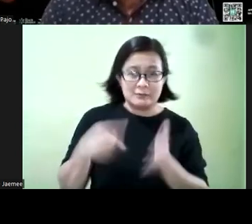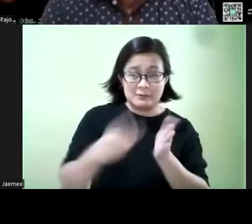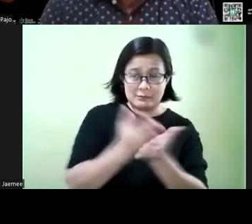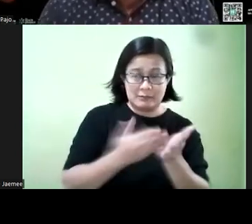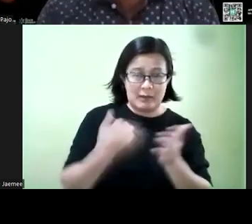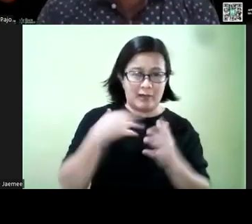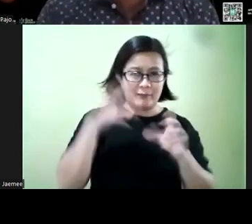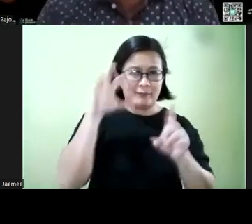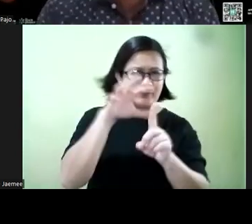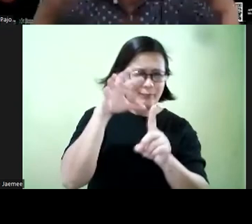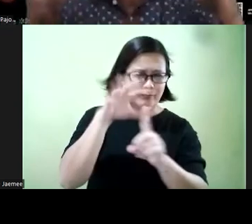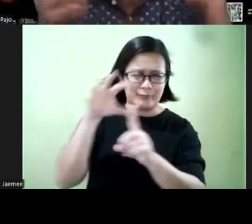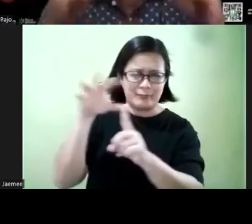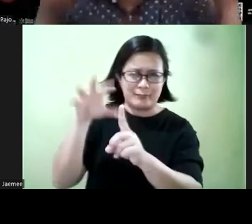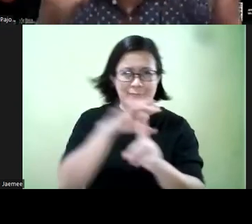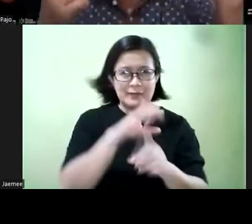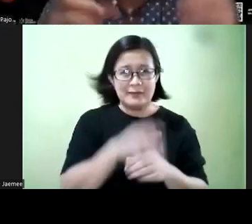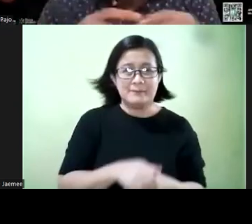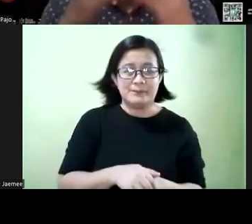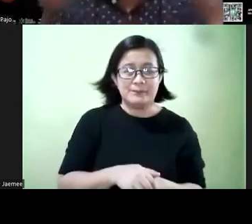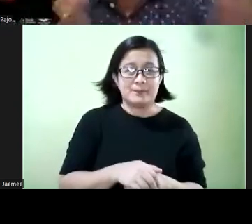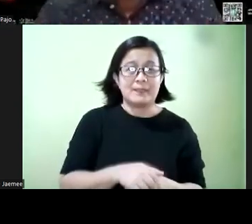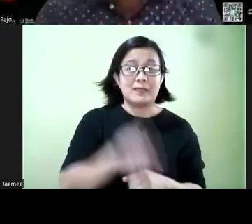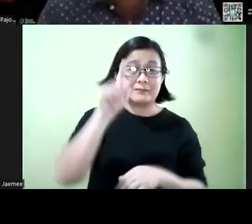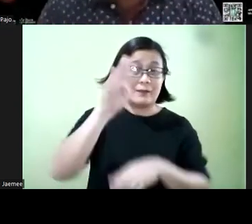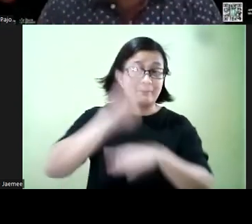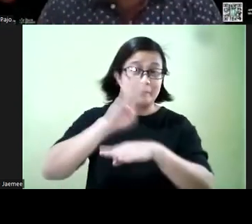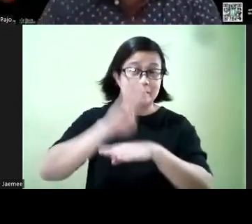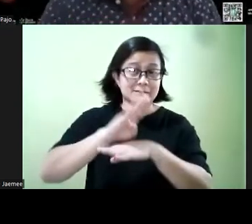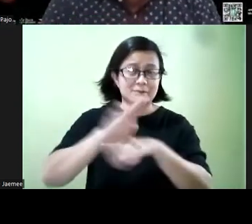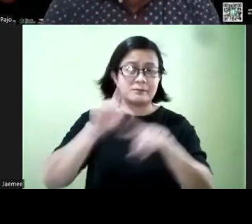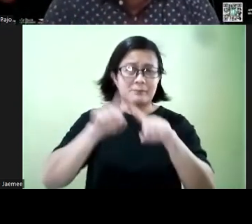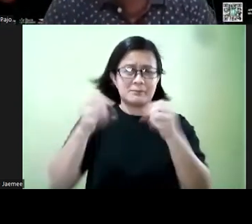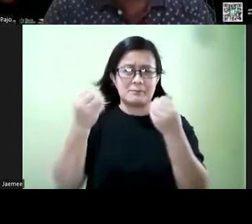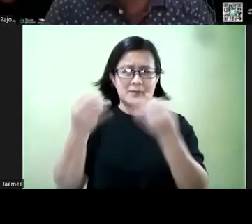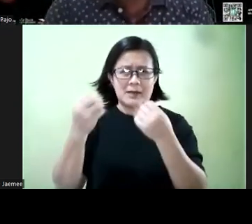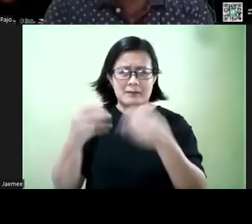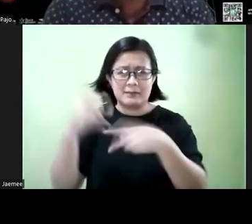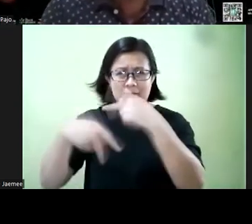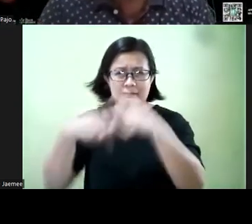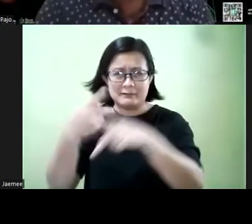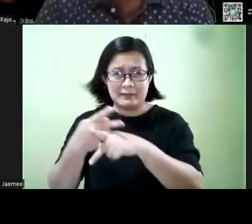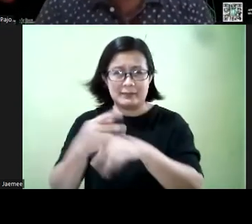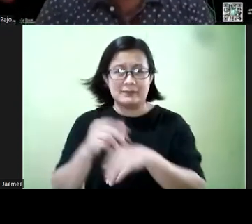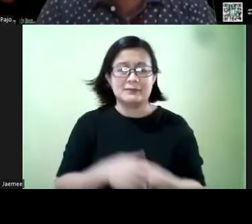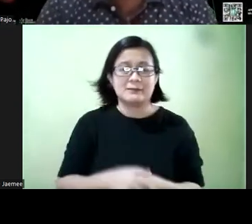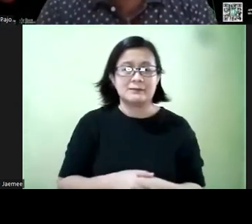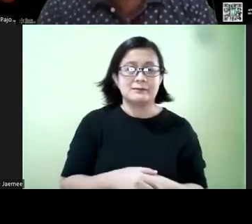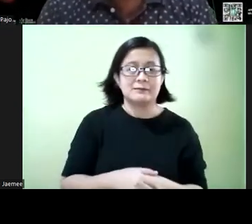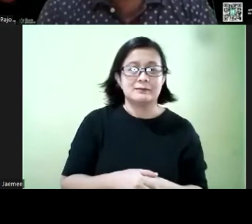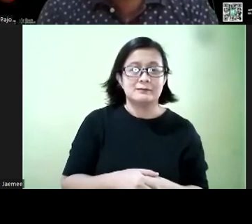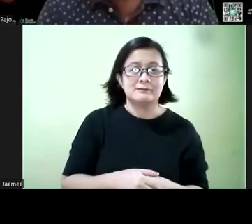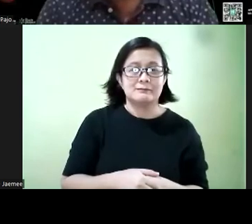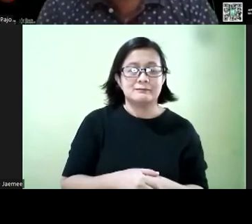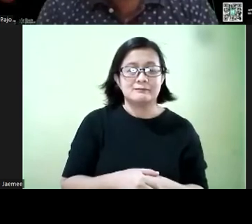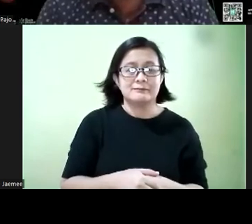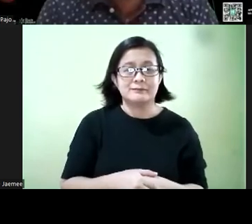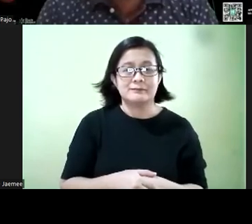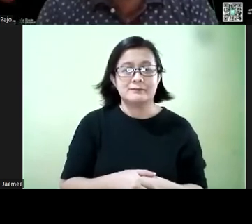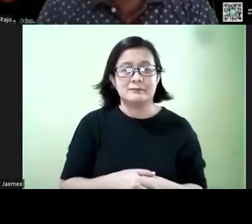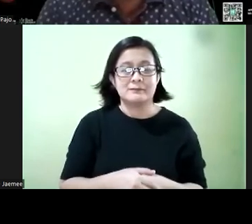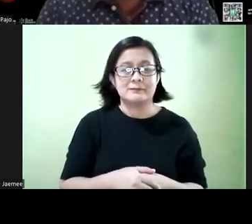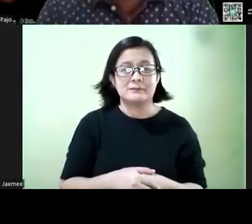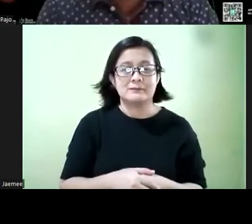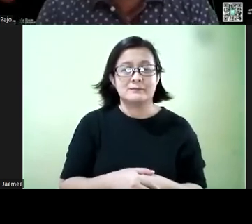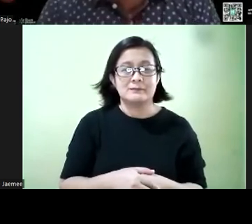of kasi diba, there's one business but there are many kids, no? So what happens is some of these kids now end